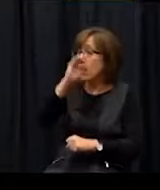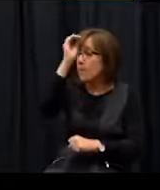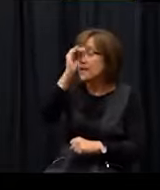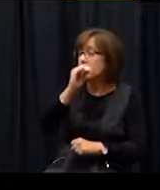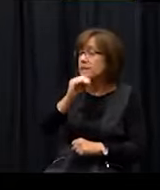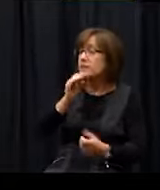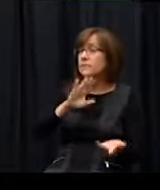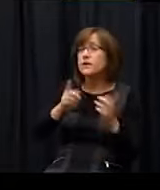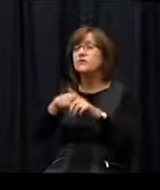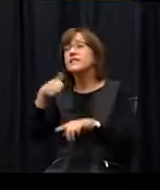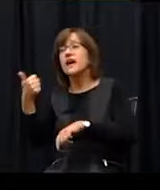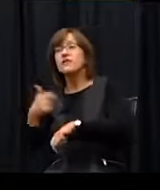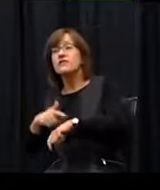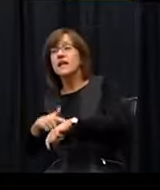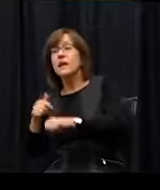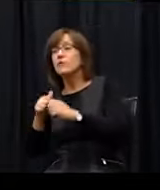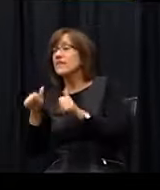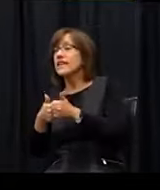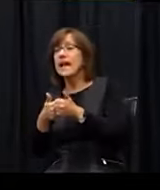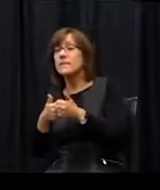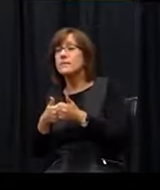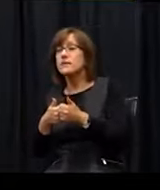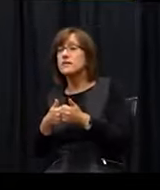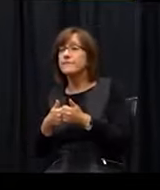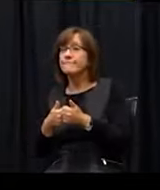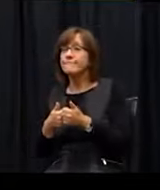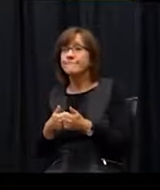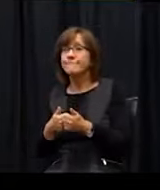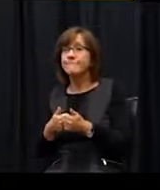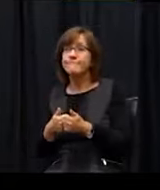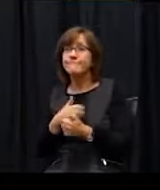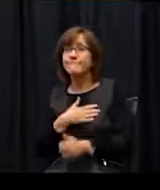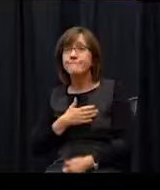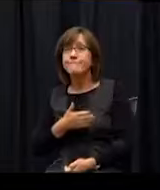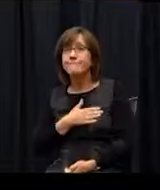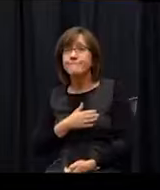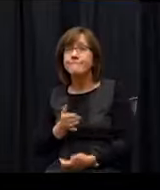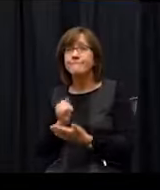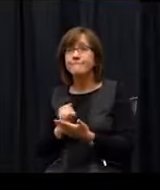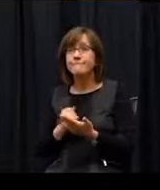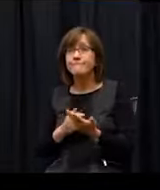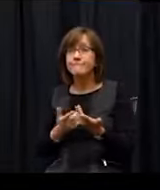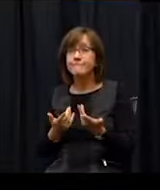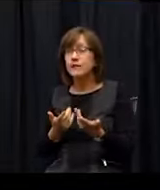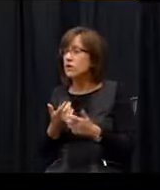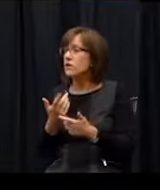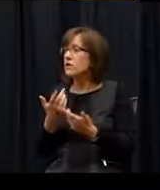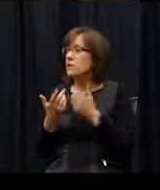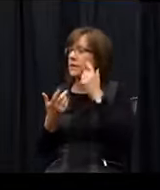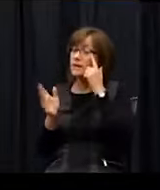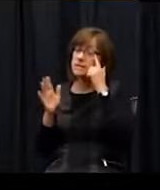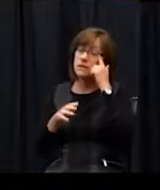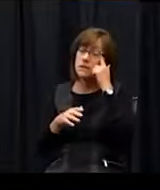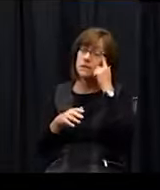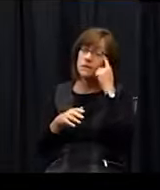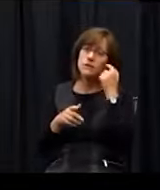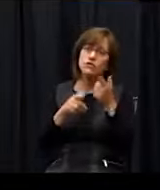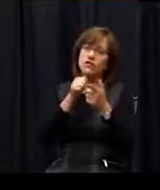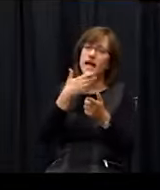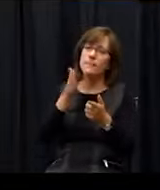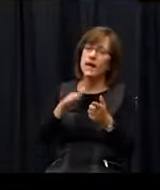other time we did the game, you just, in a natural way, were able to have your voice. But I know you're not a